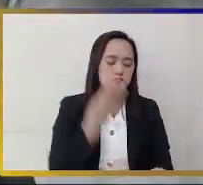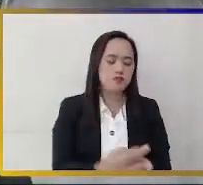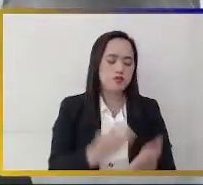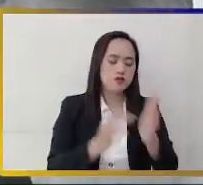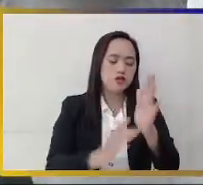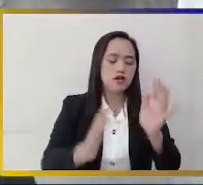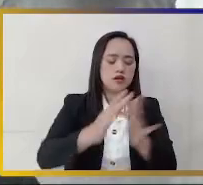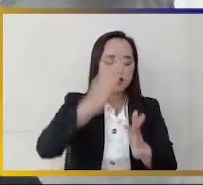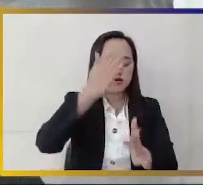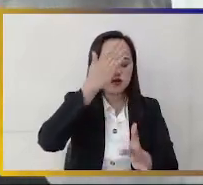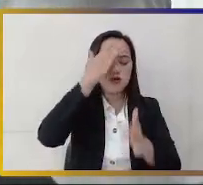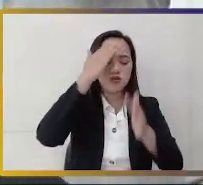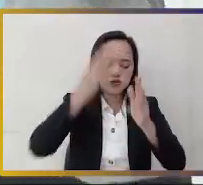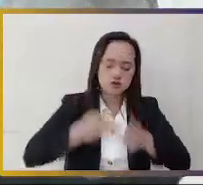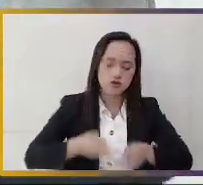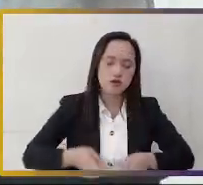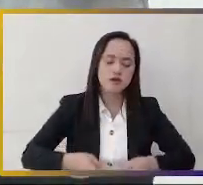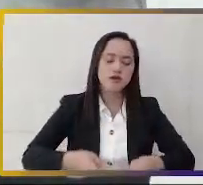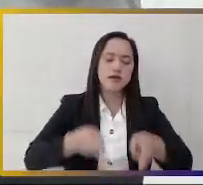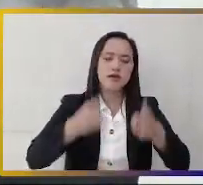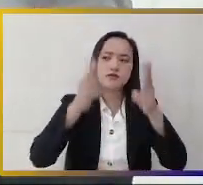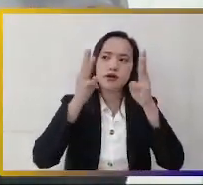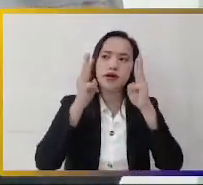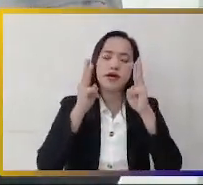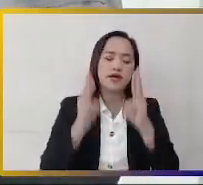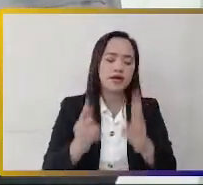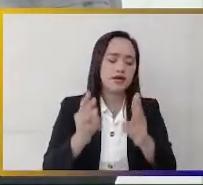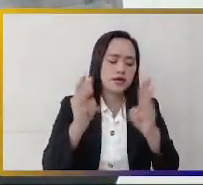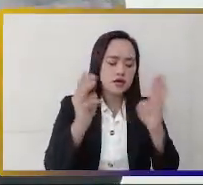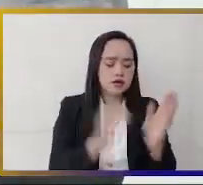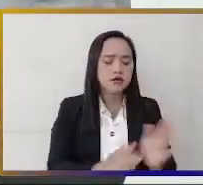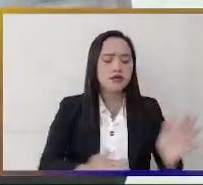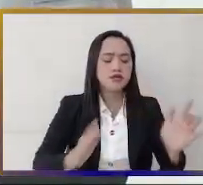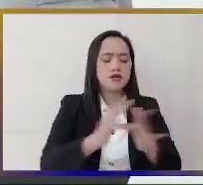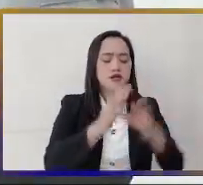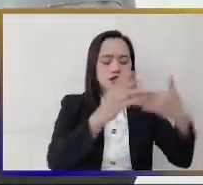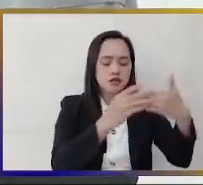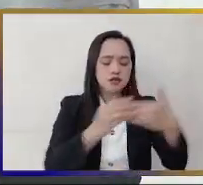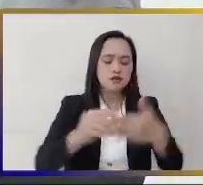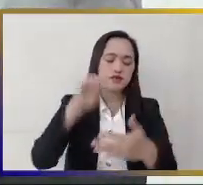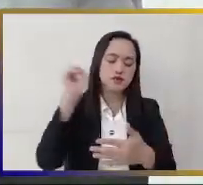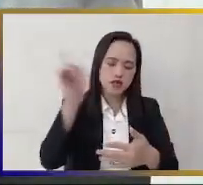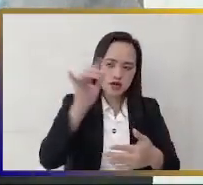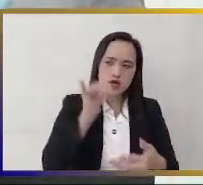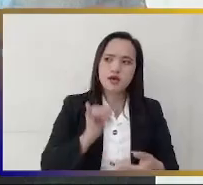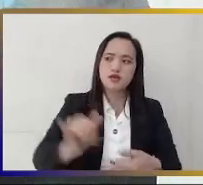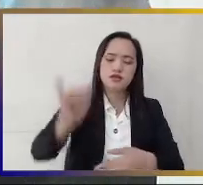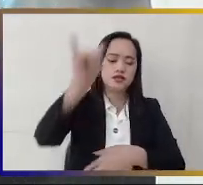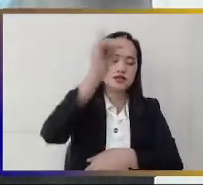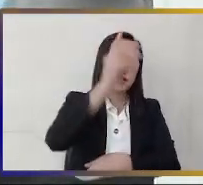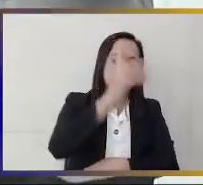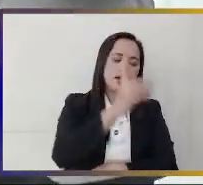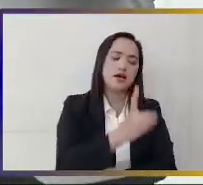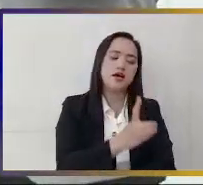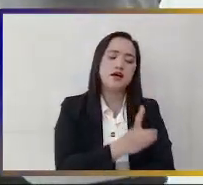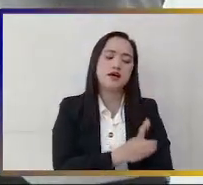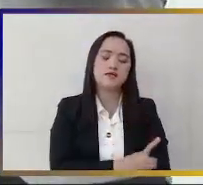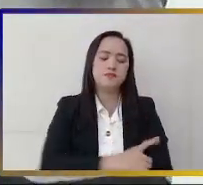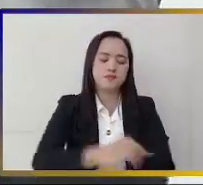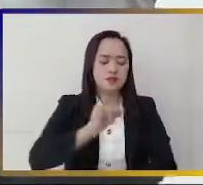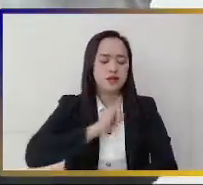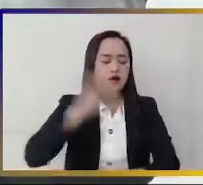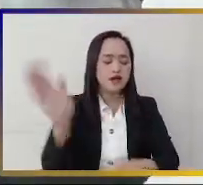For well he knows the pathway will lead to endless